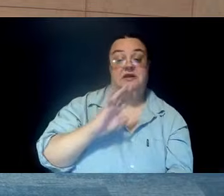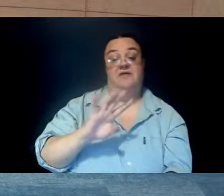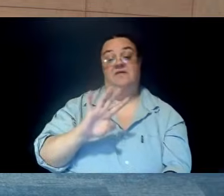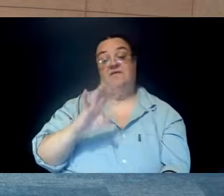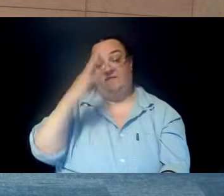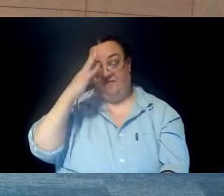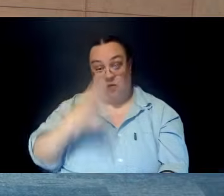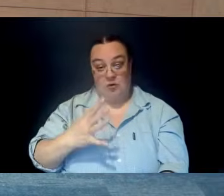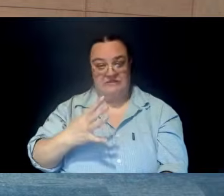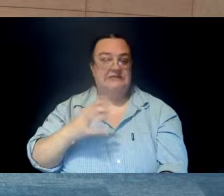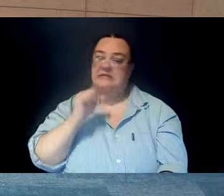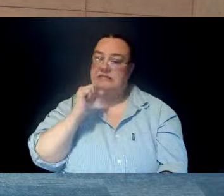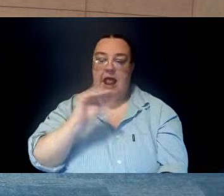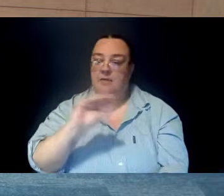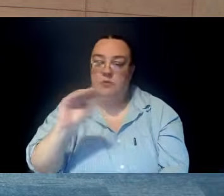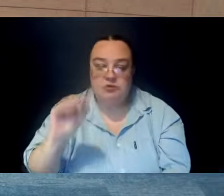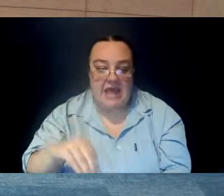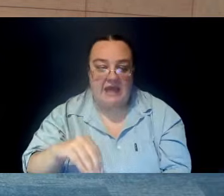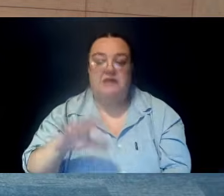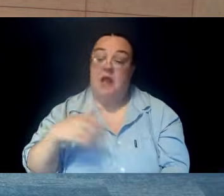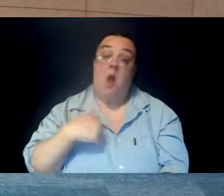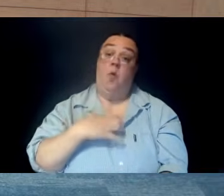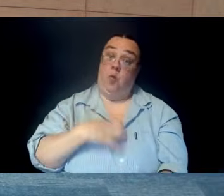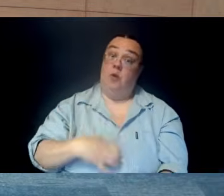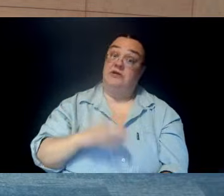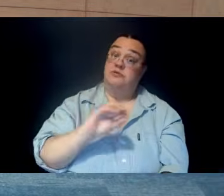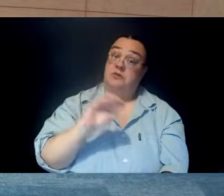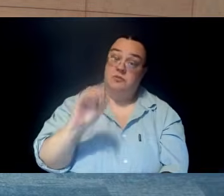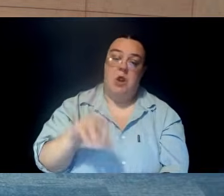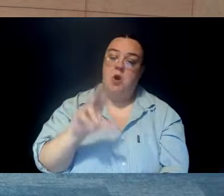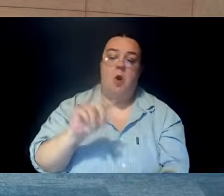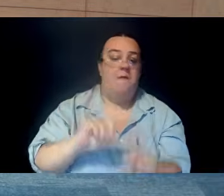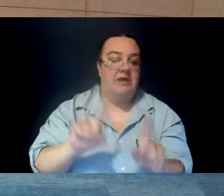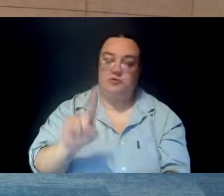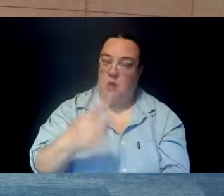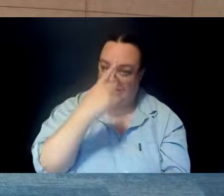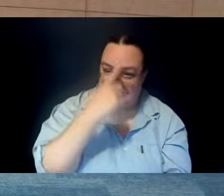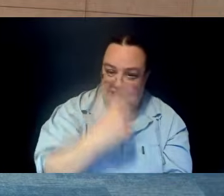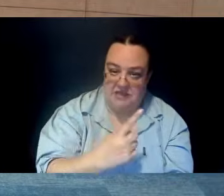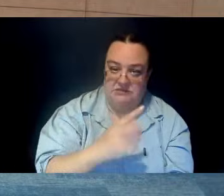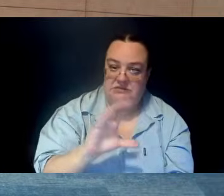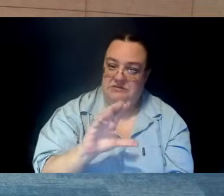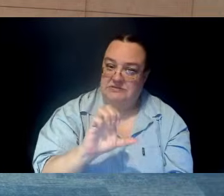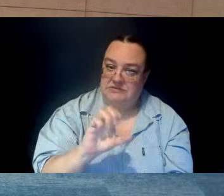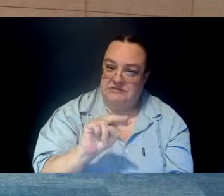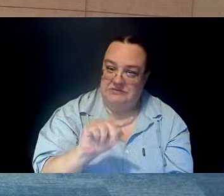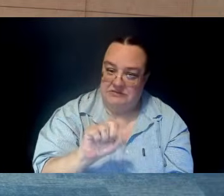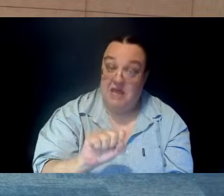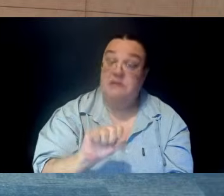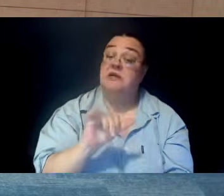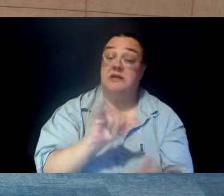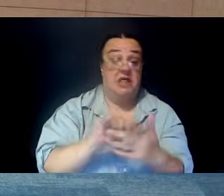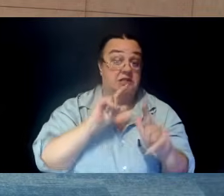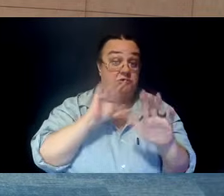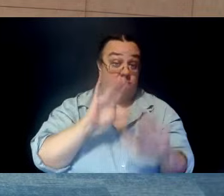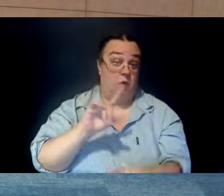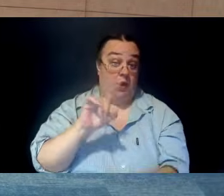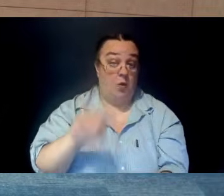not a percentage. I wish it were a percentage, but it's only cents. That is a great question, and